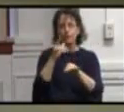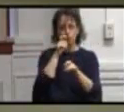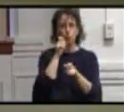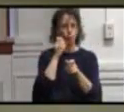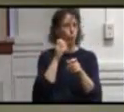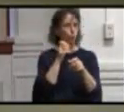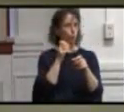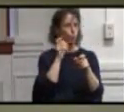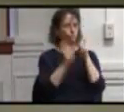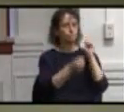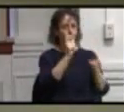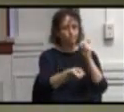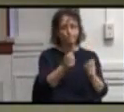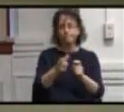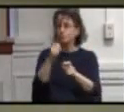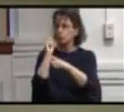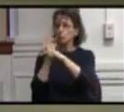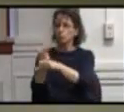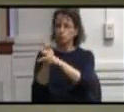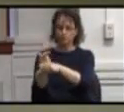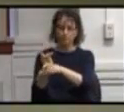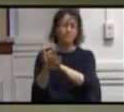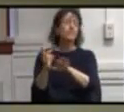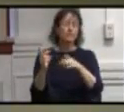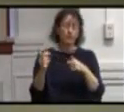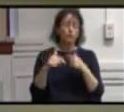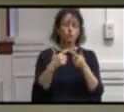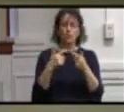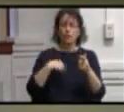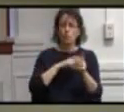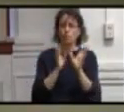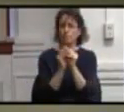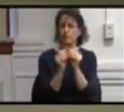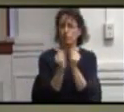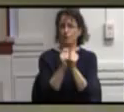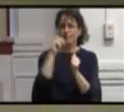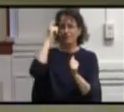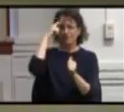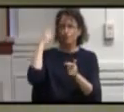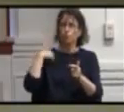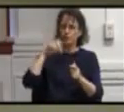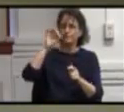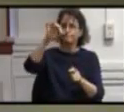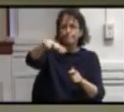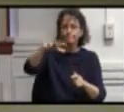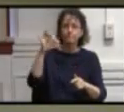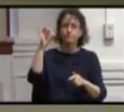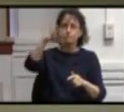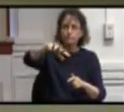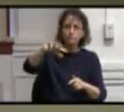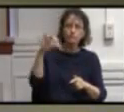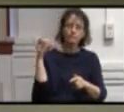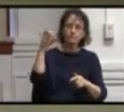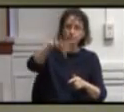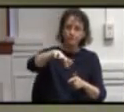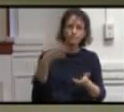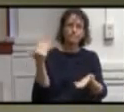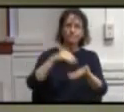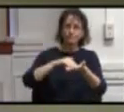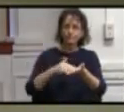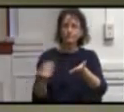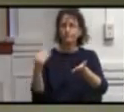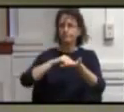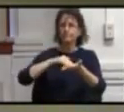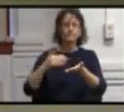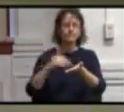when we saw the governor, and we've mentioned it on a series of occasions. But I think, unfortunately, after going to